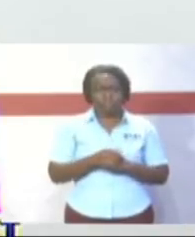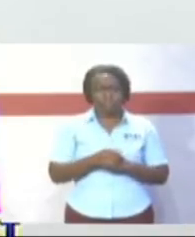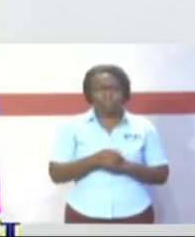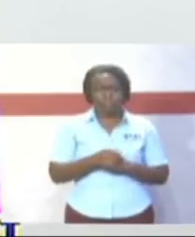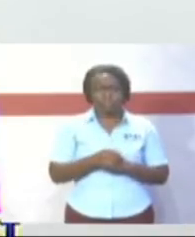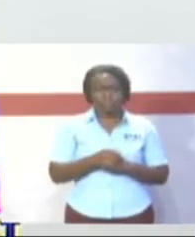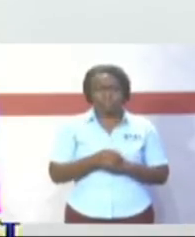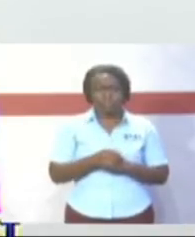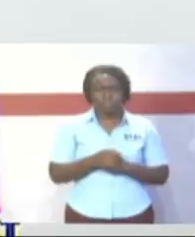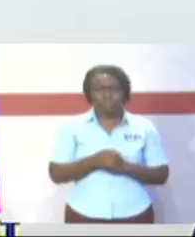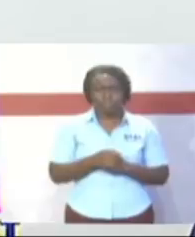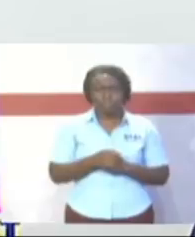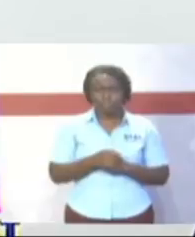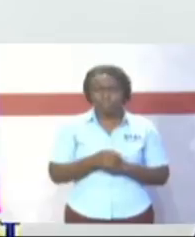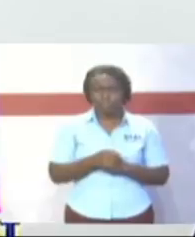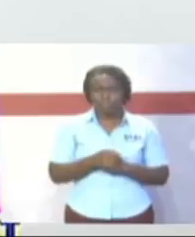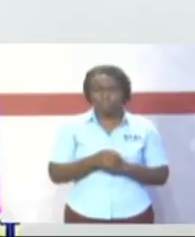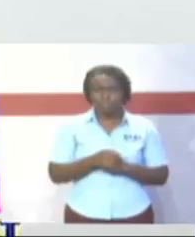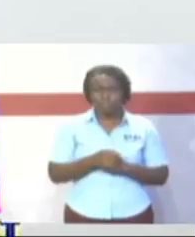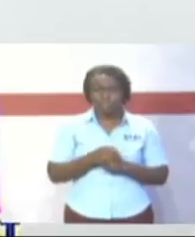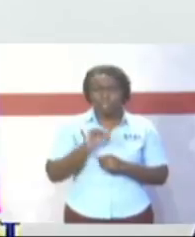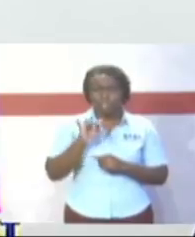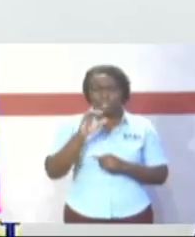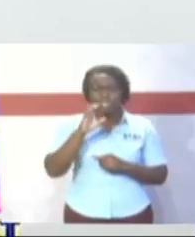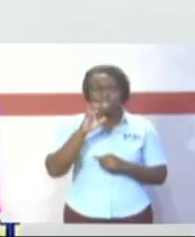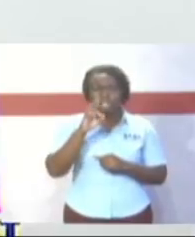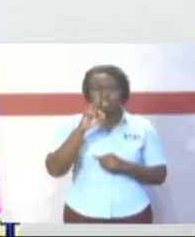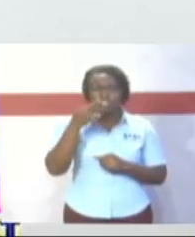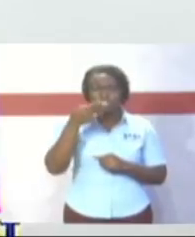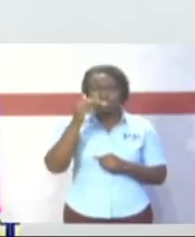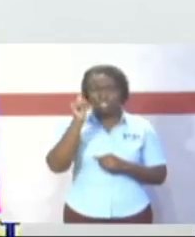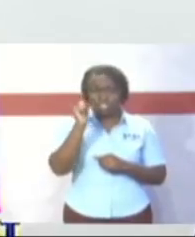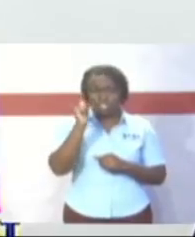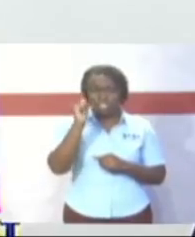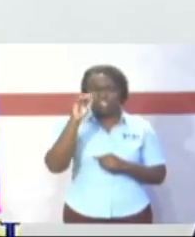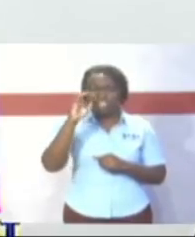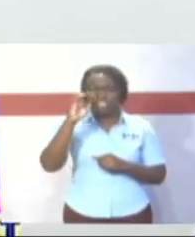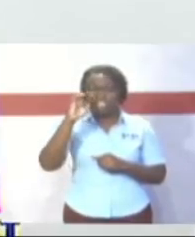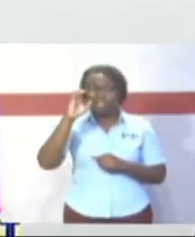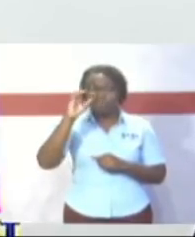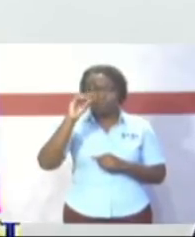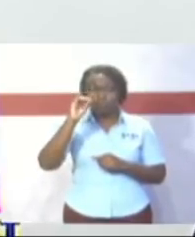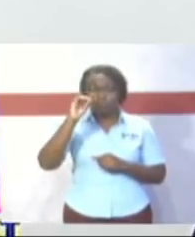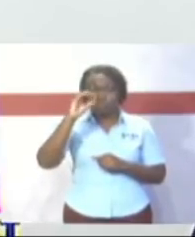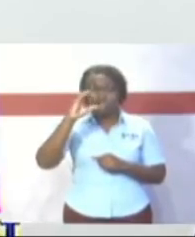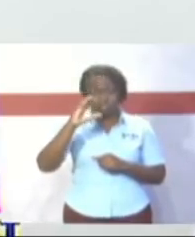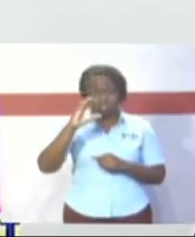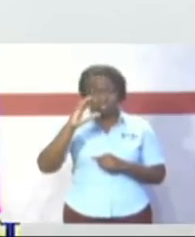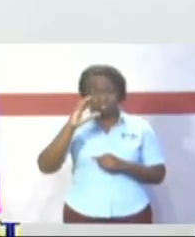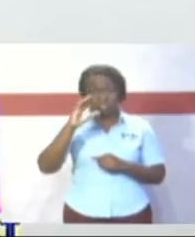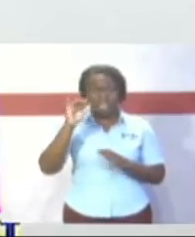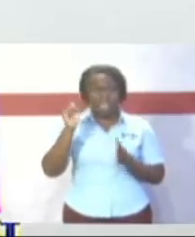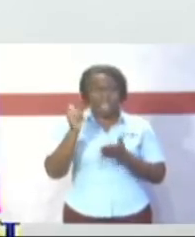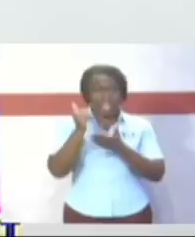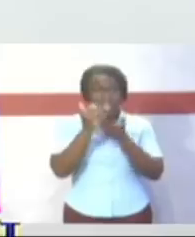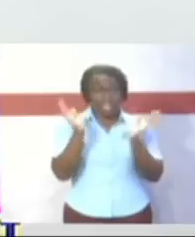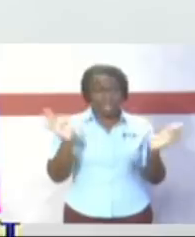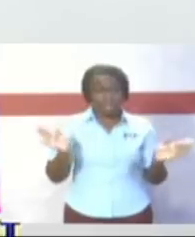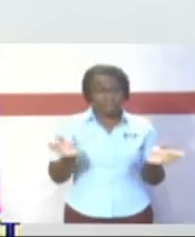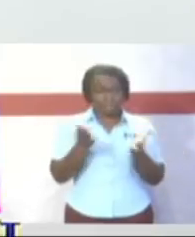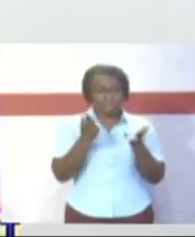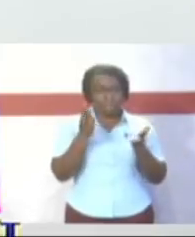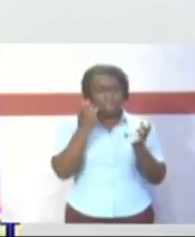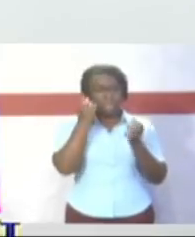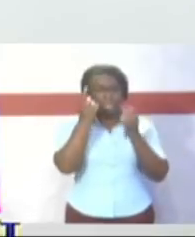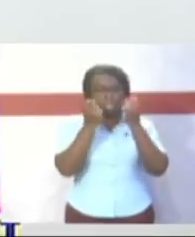functions by our head office. That ERHA EOC facility allows us to get a holistic picture on what is